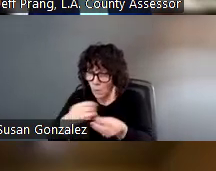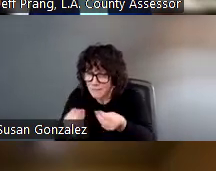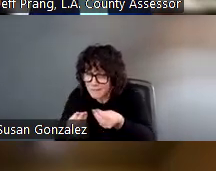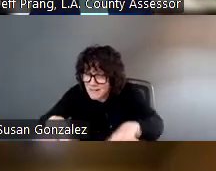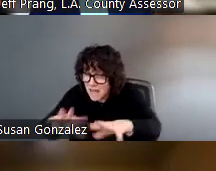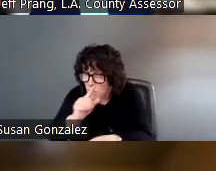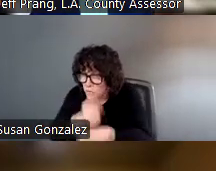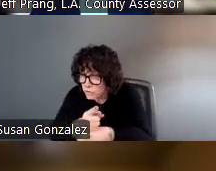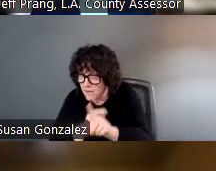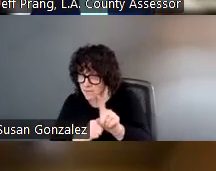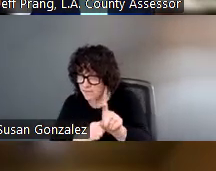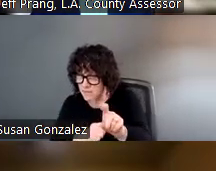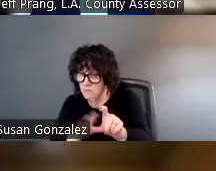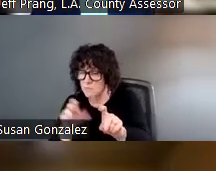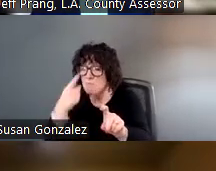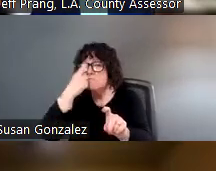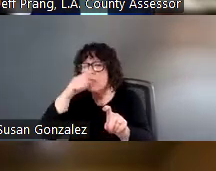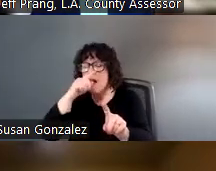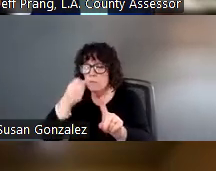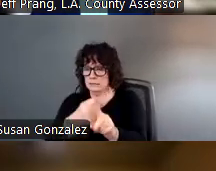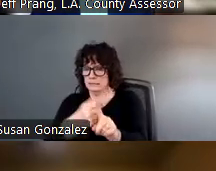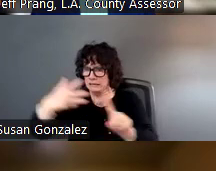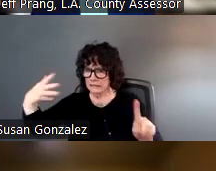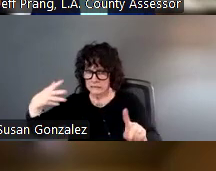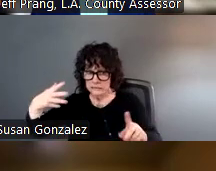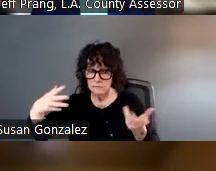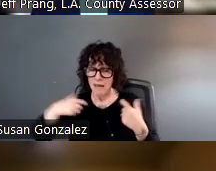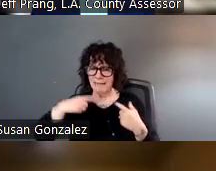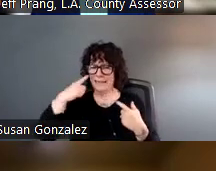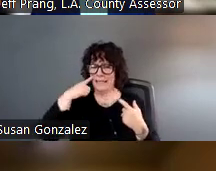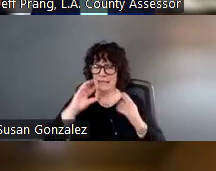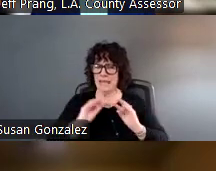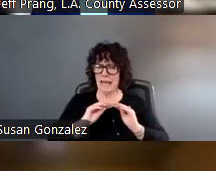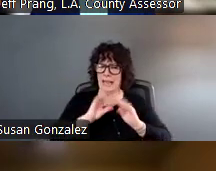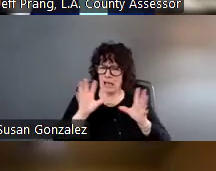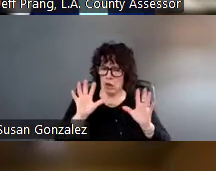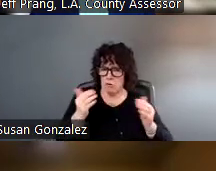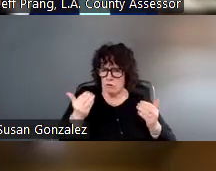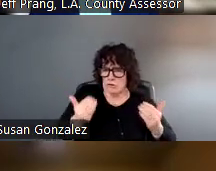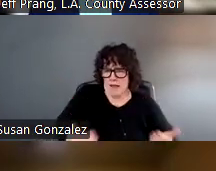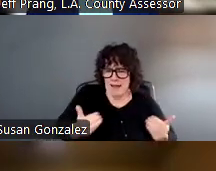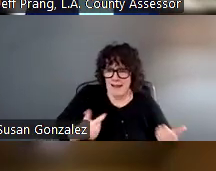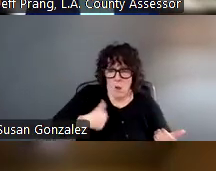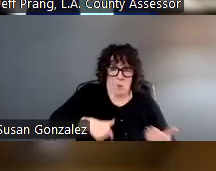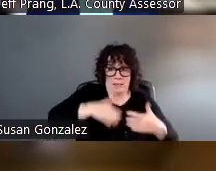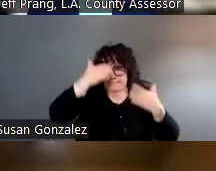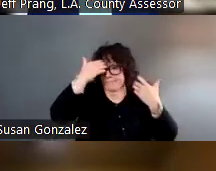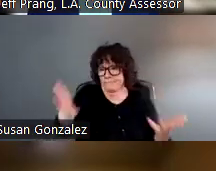And it's possible that they may go down. And so if you could speak to that process and